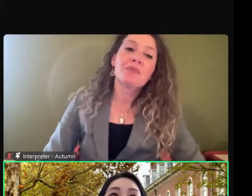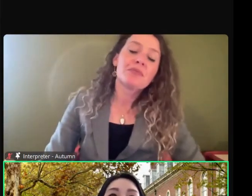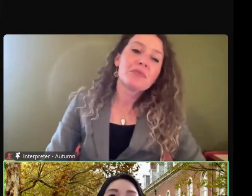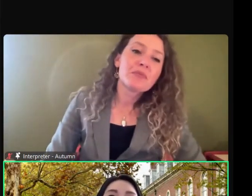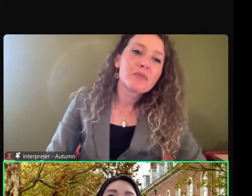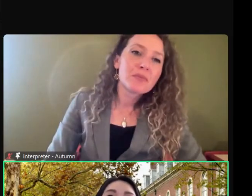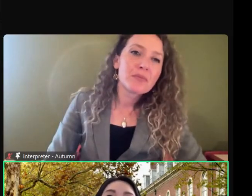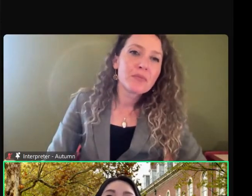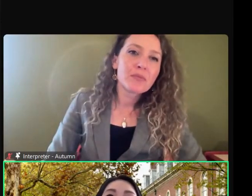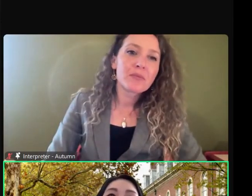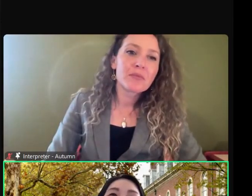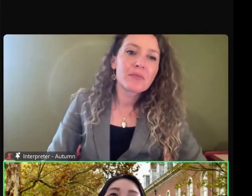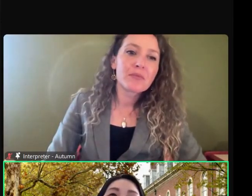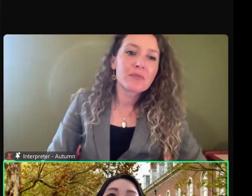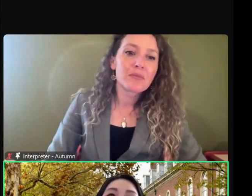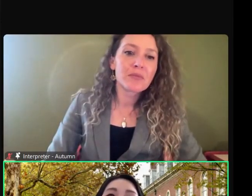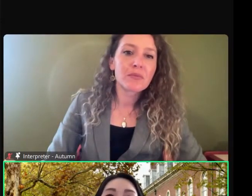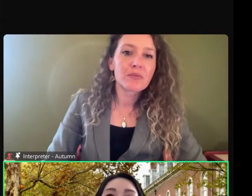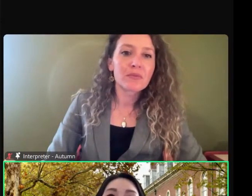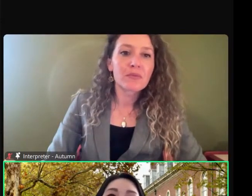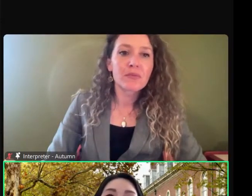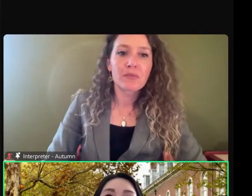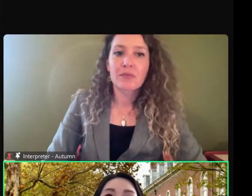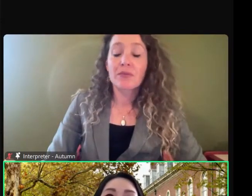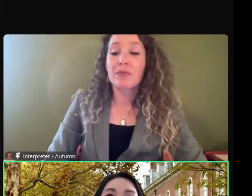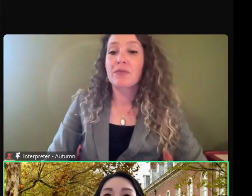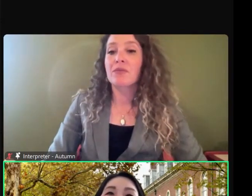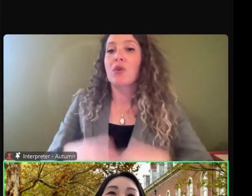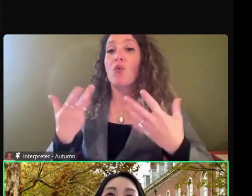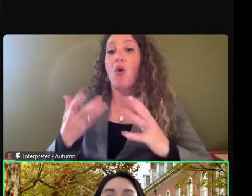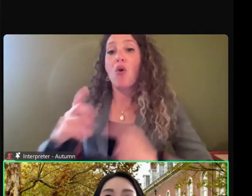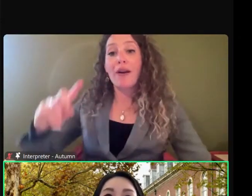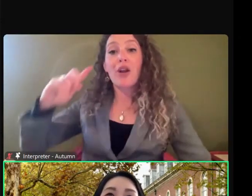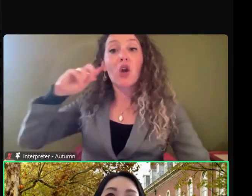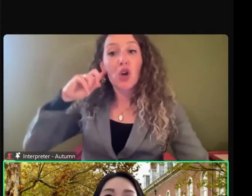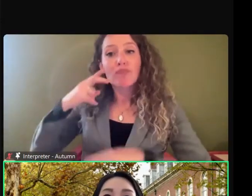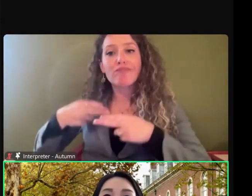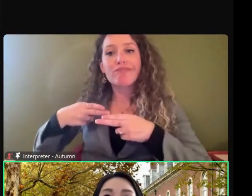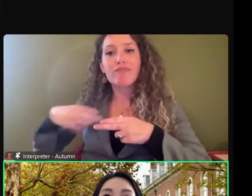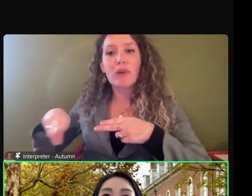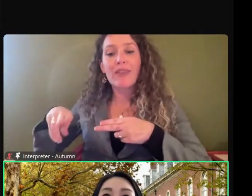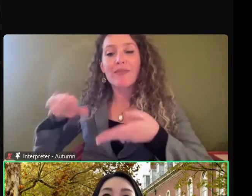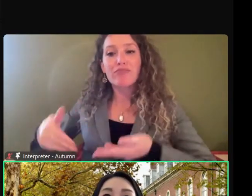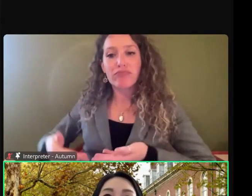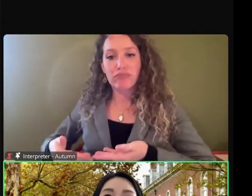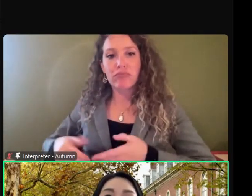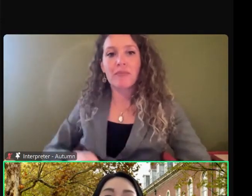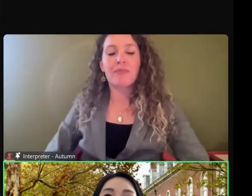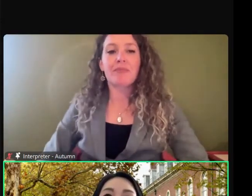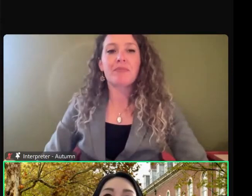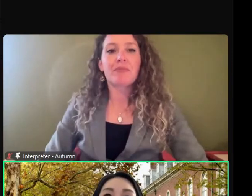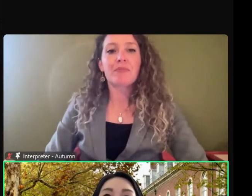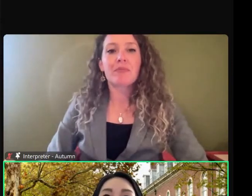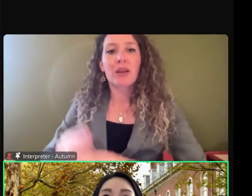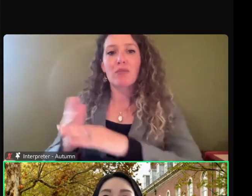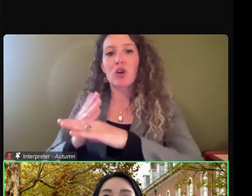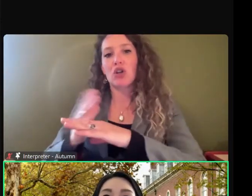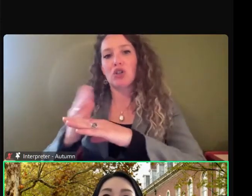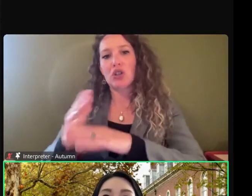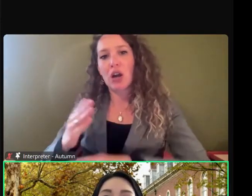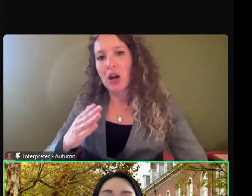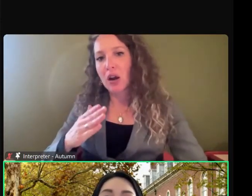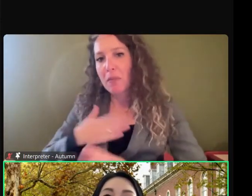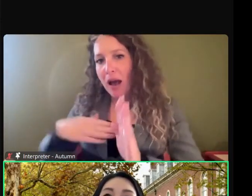As you heard in the first brief introduction, let me briefly share a little bit